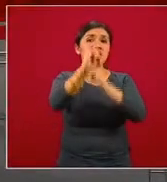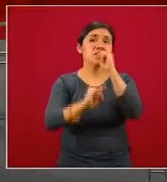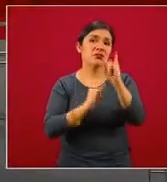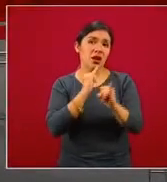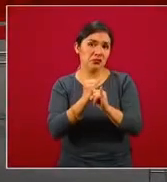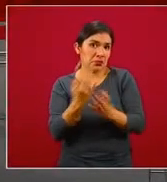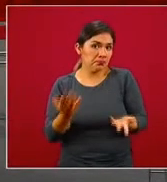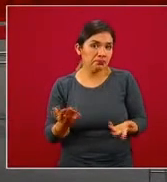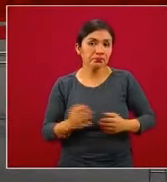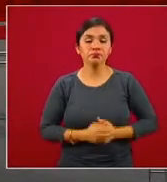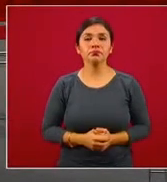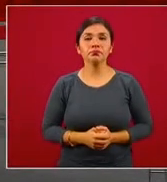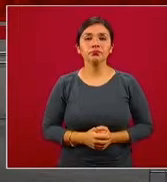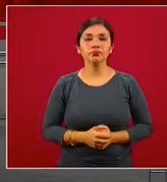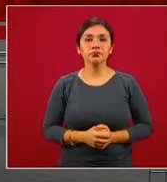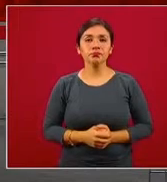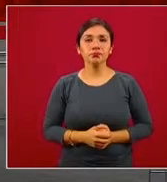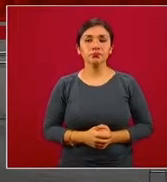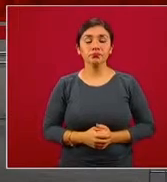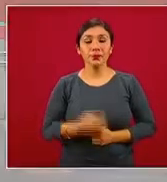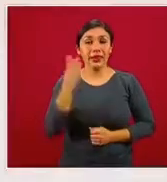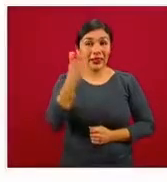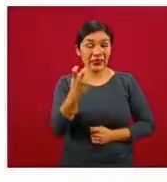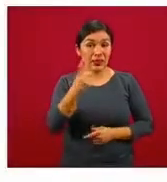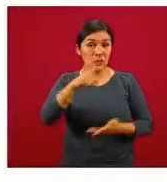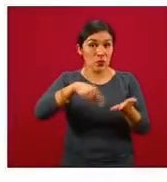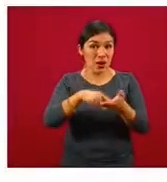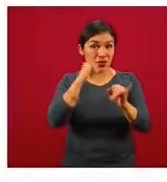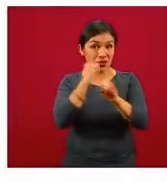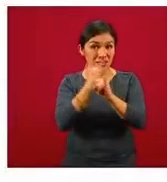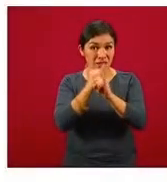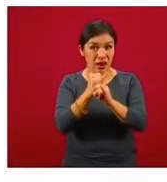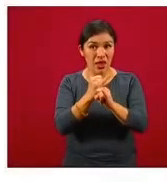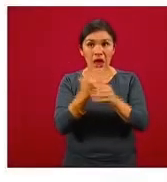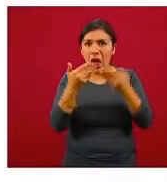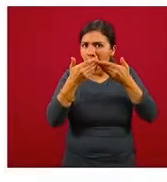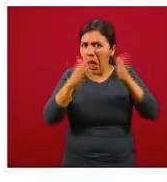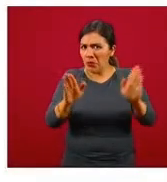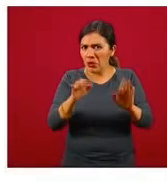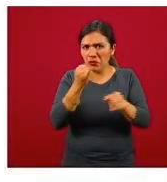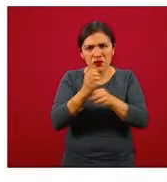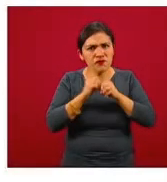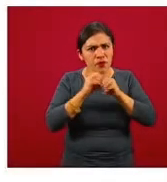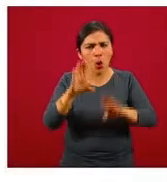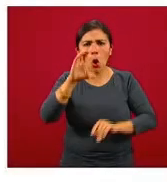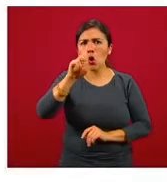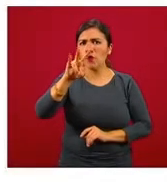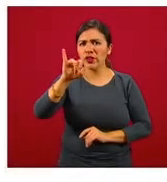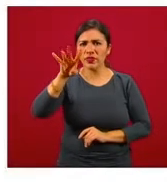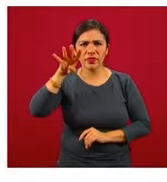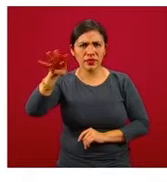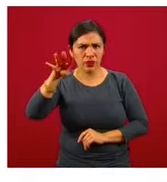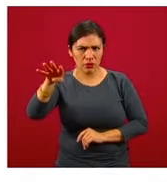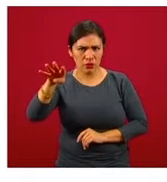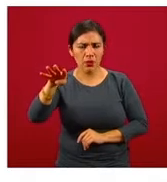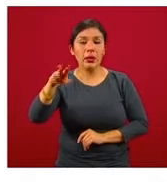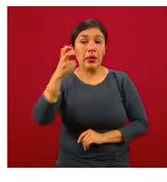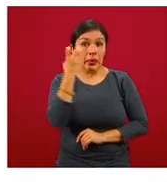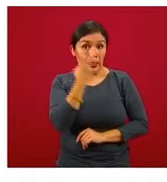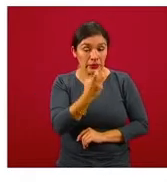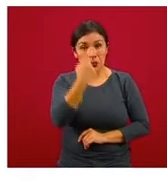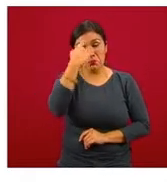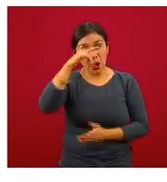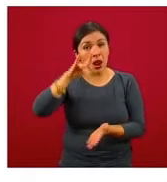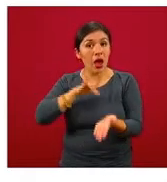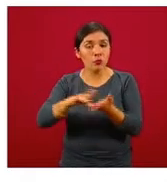internacional. Esta página de datos This abiertos open COVID-19 information website que for nos